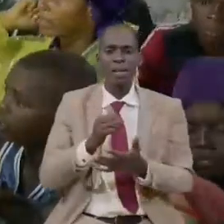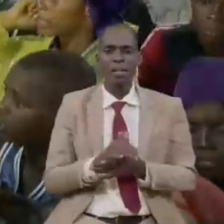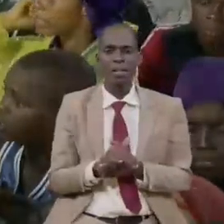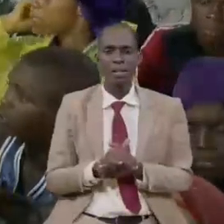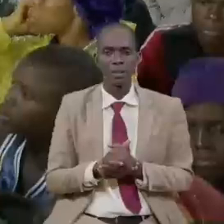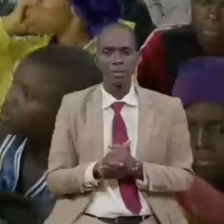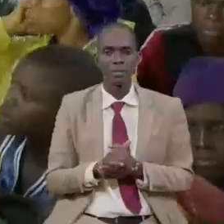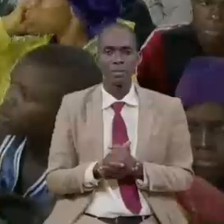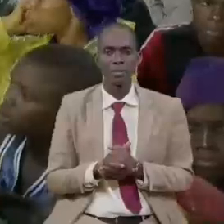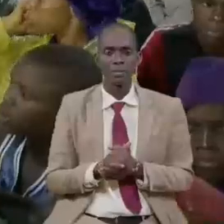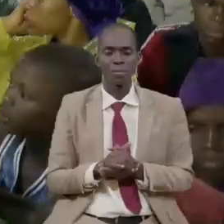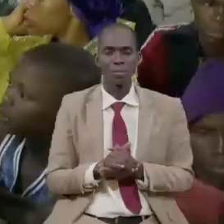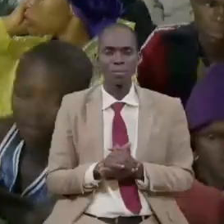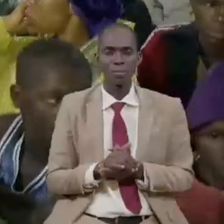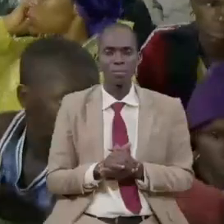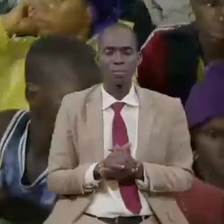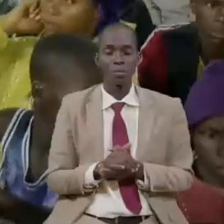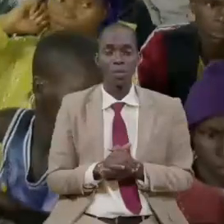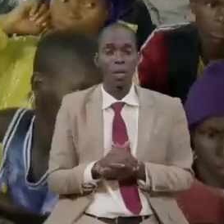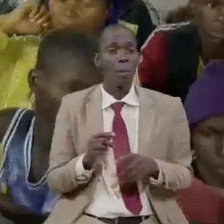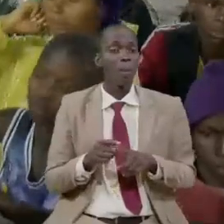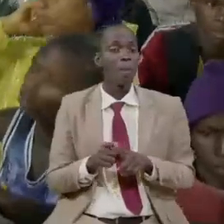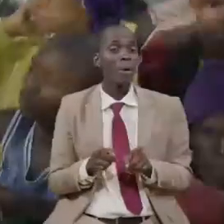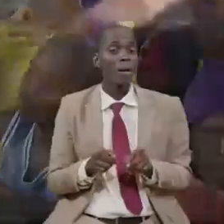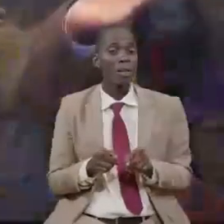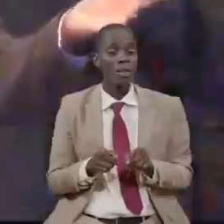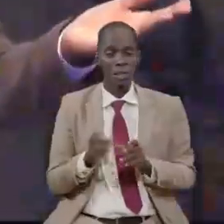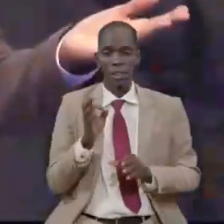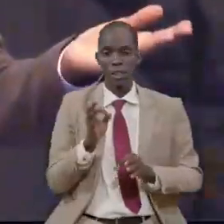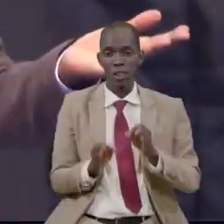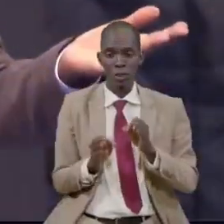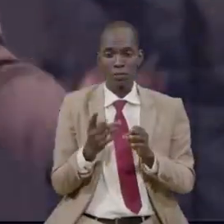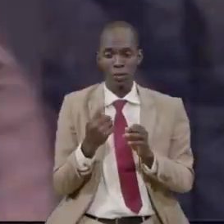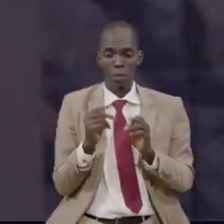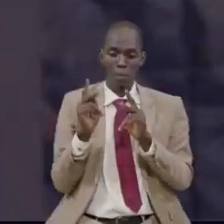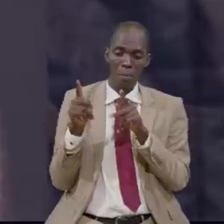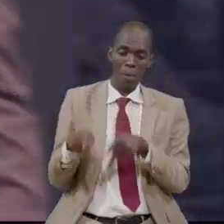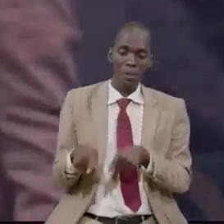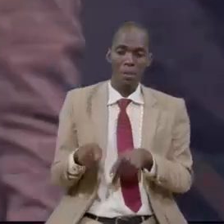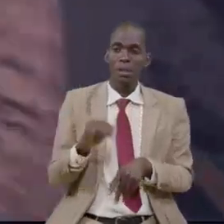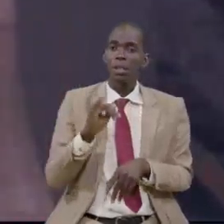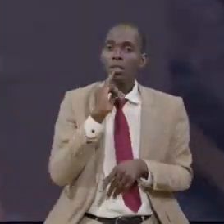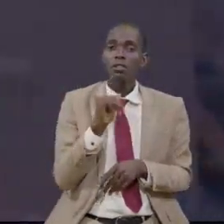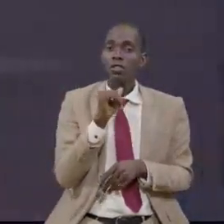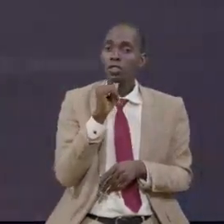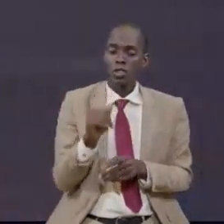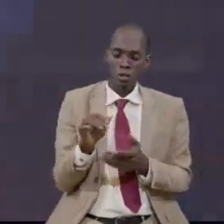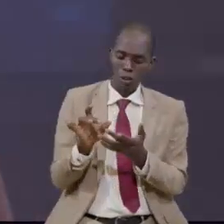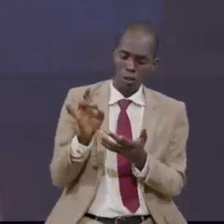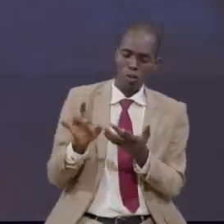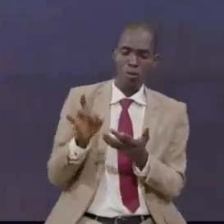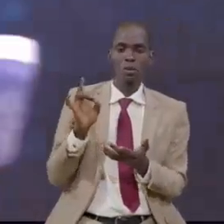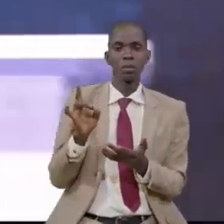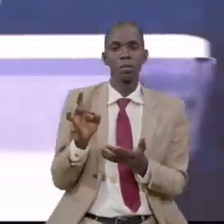amen but he the fellow is not him and the angel of death premature